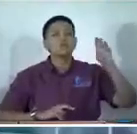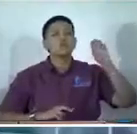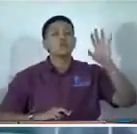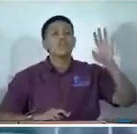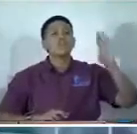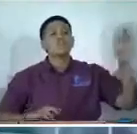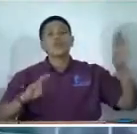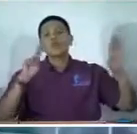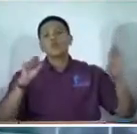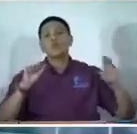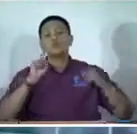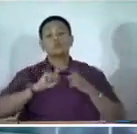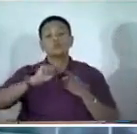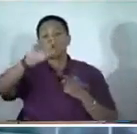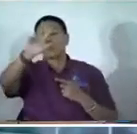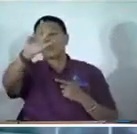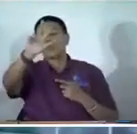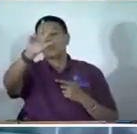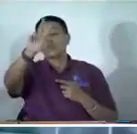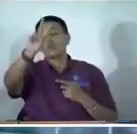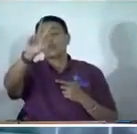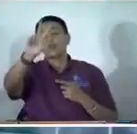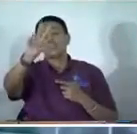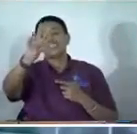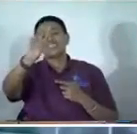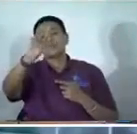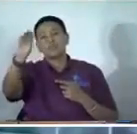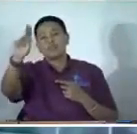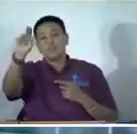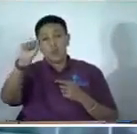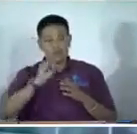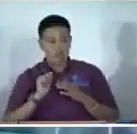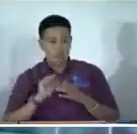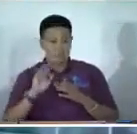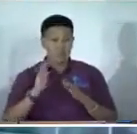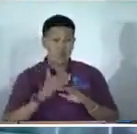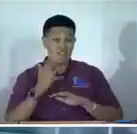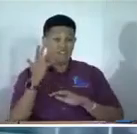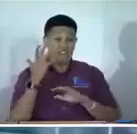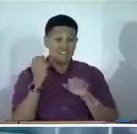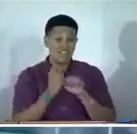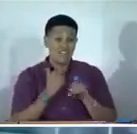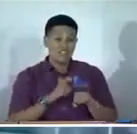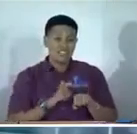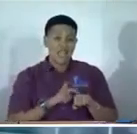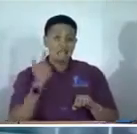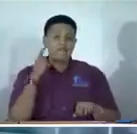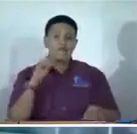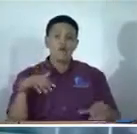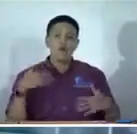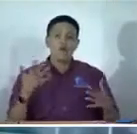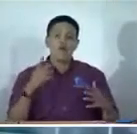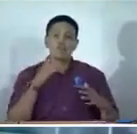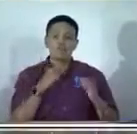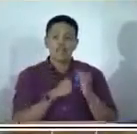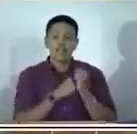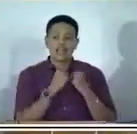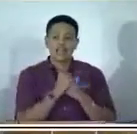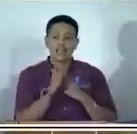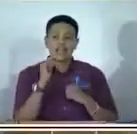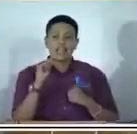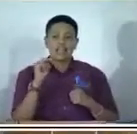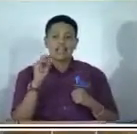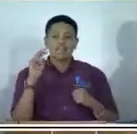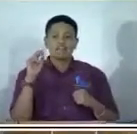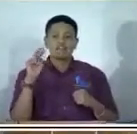US and 236 million US over a 5-year period for infrastructure, hospital and